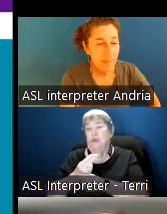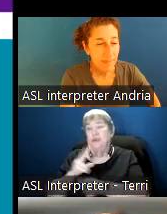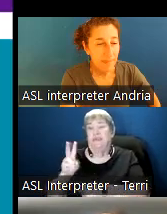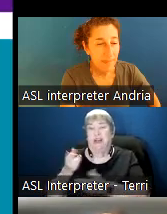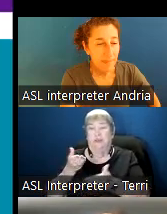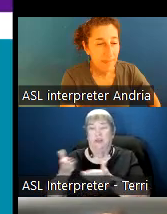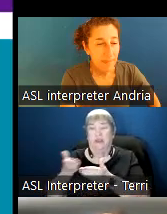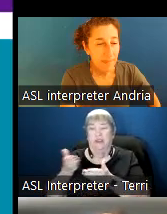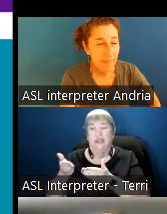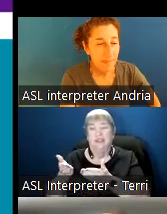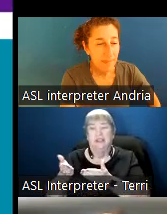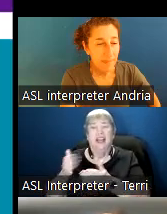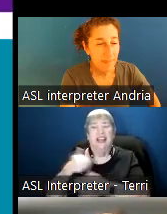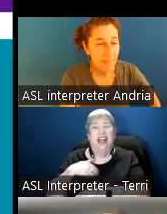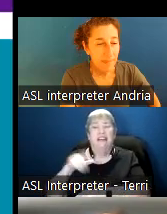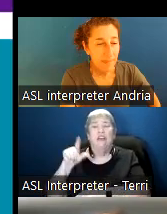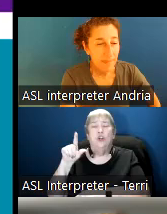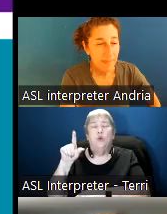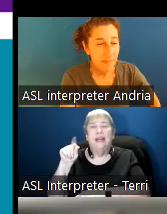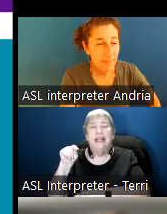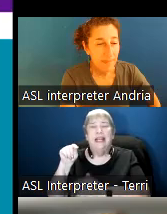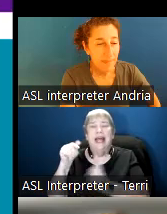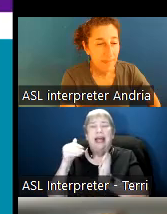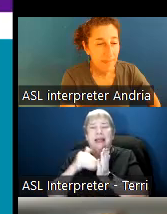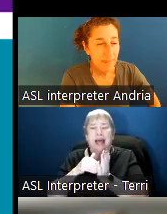domestic violence hotlines nationwide.